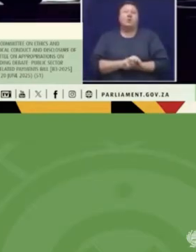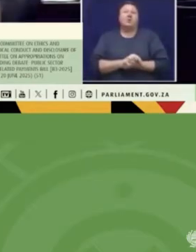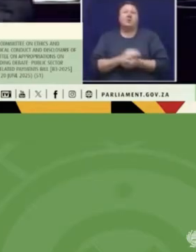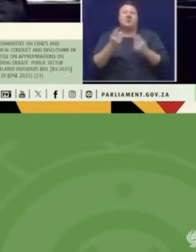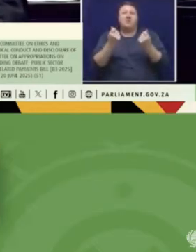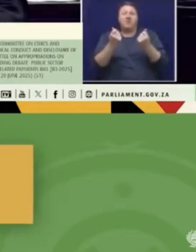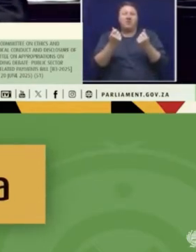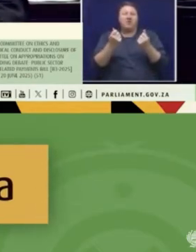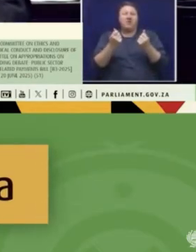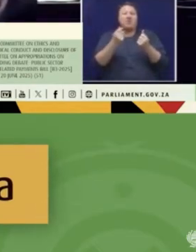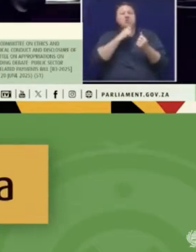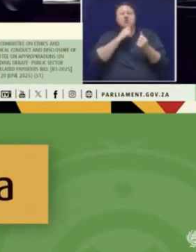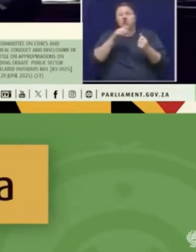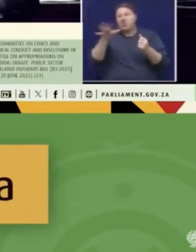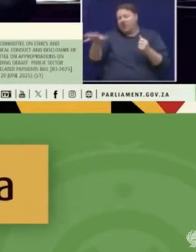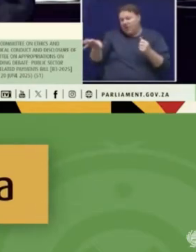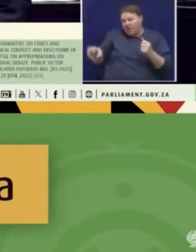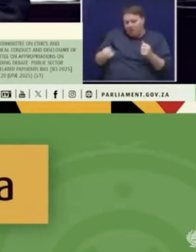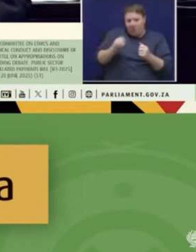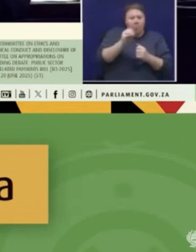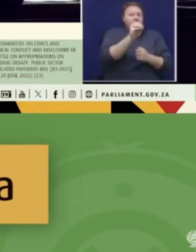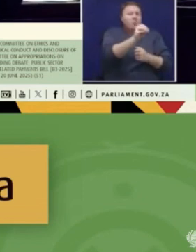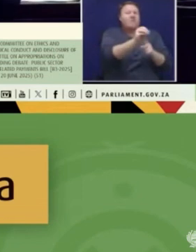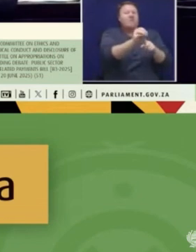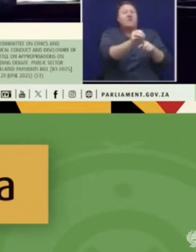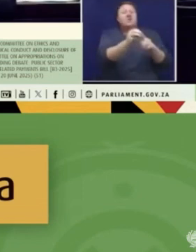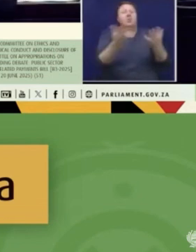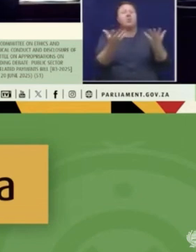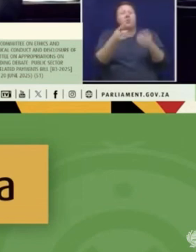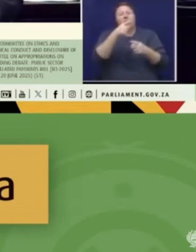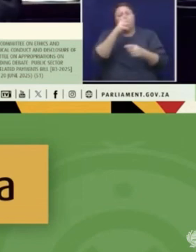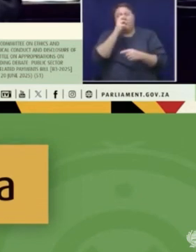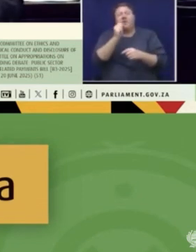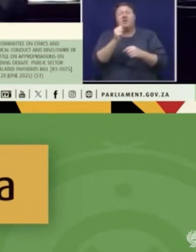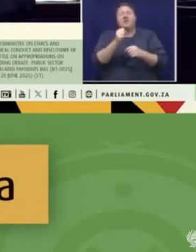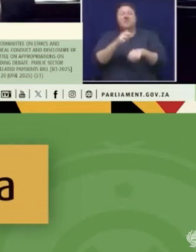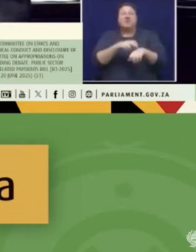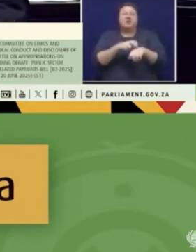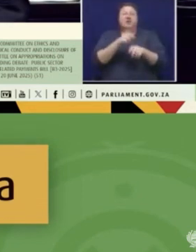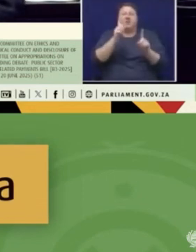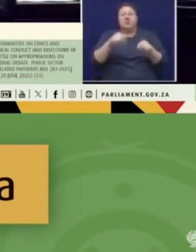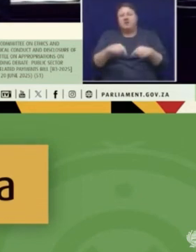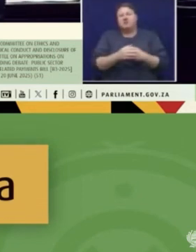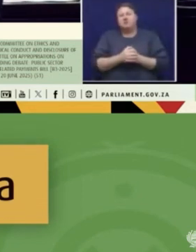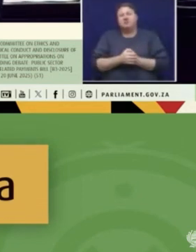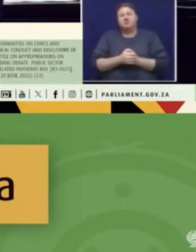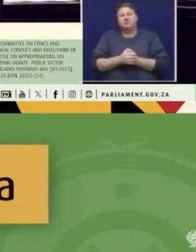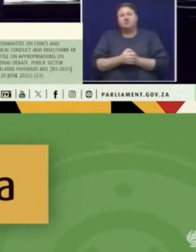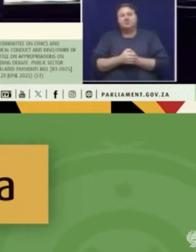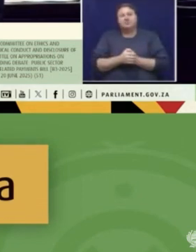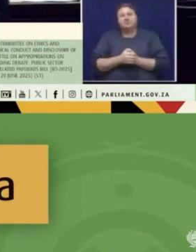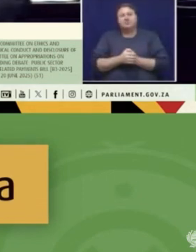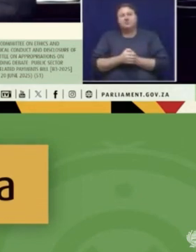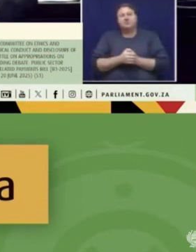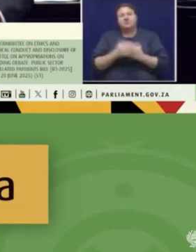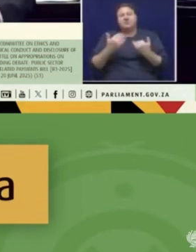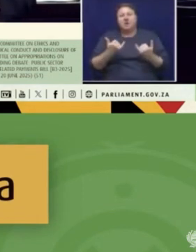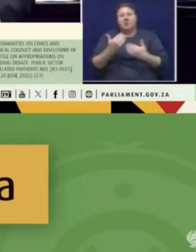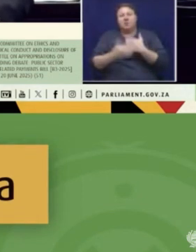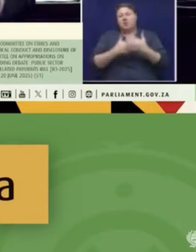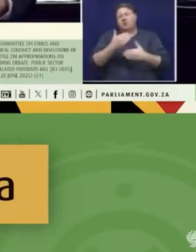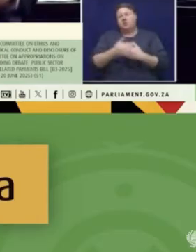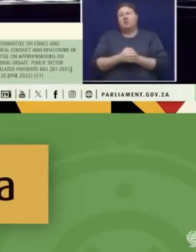funds elsewhere, which can then come across to where you believe it should be. And in this case, as the process sets out, one will